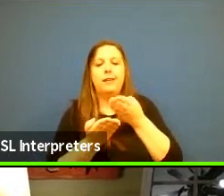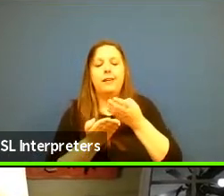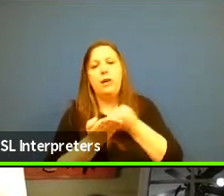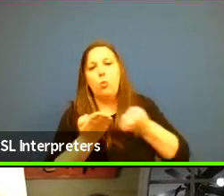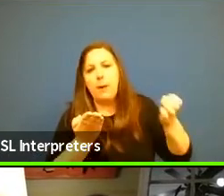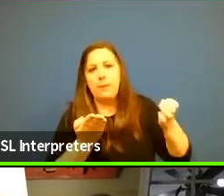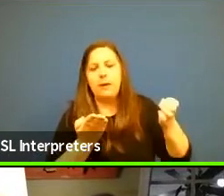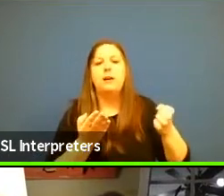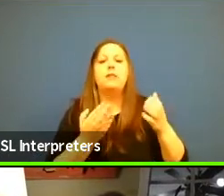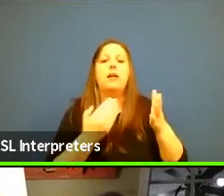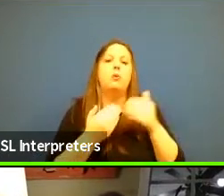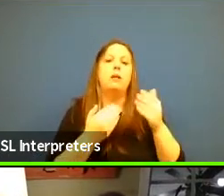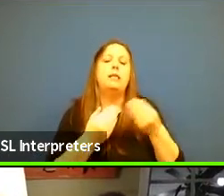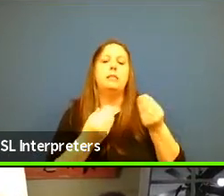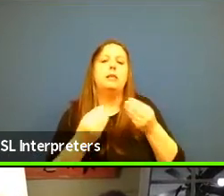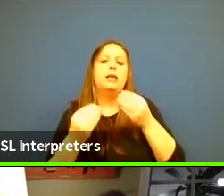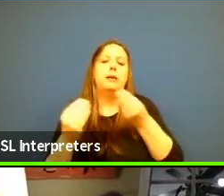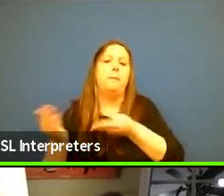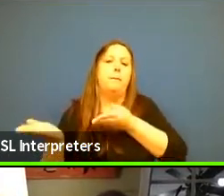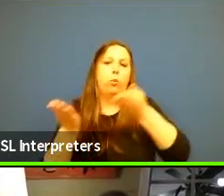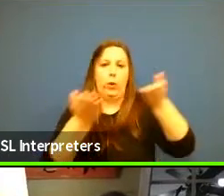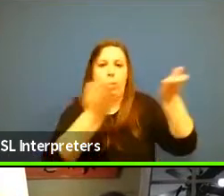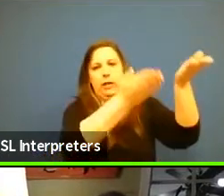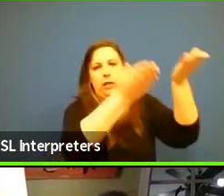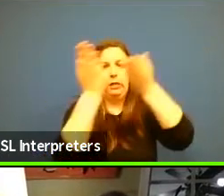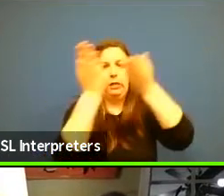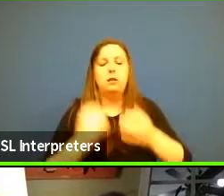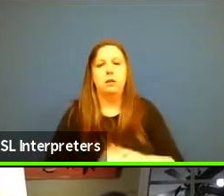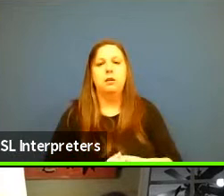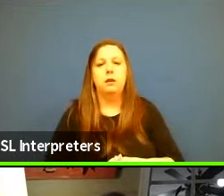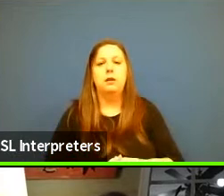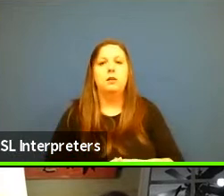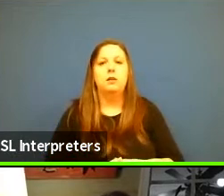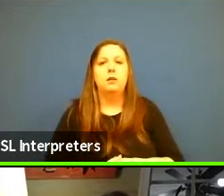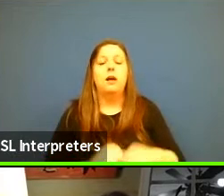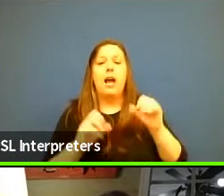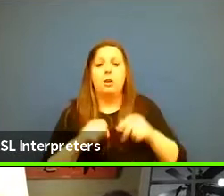And that you can see out all 3 sides of the other dividers.